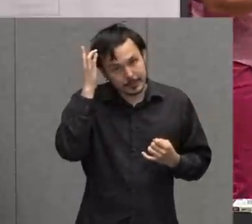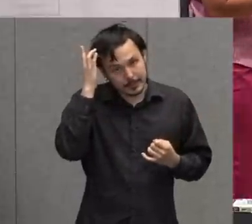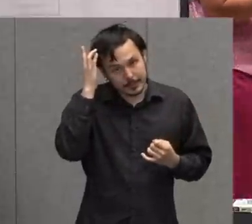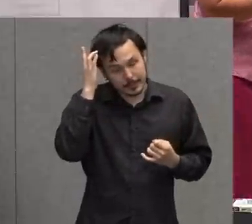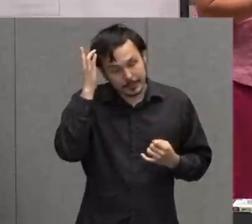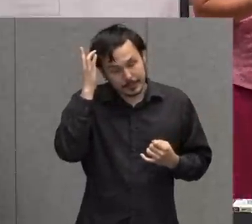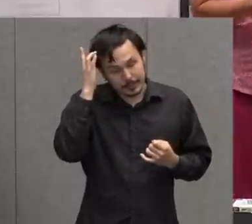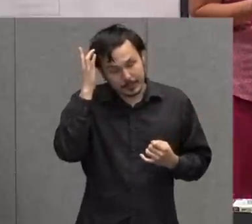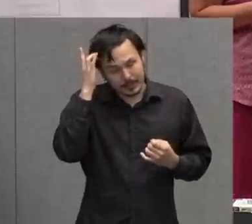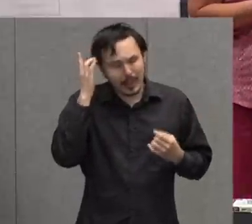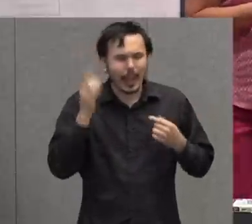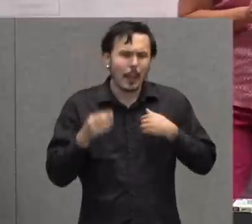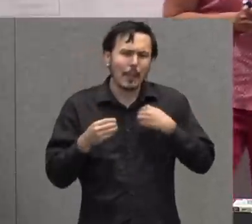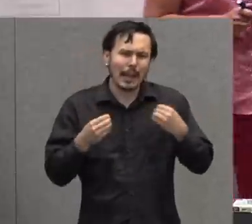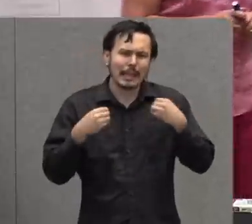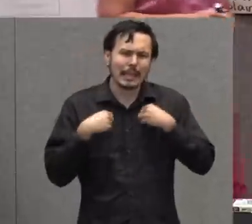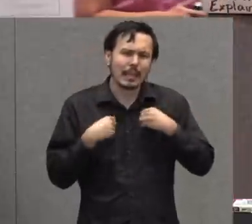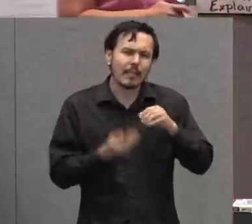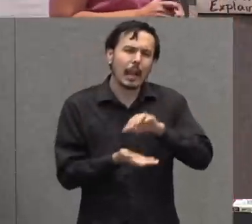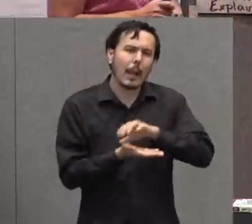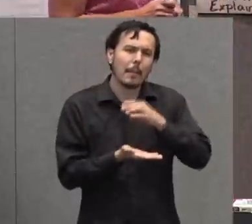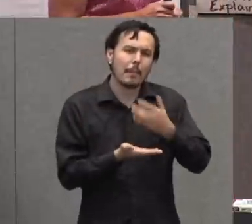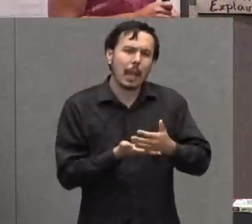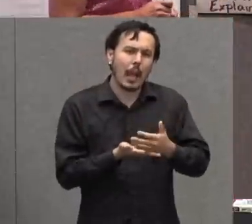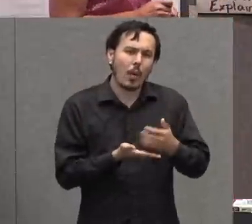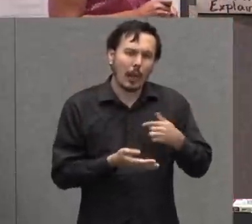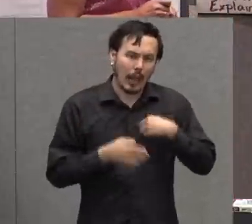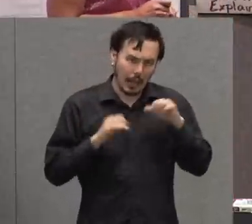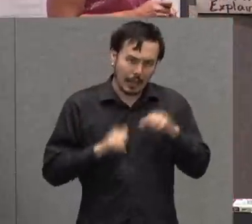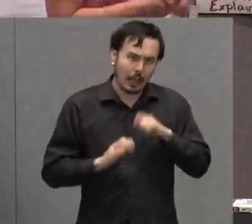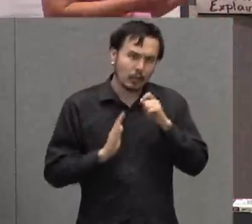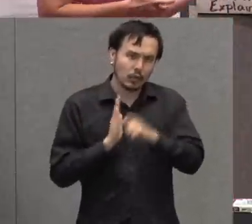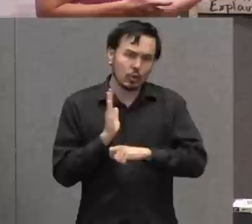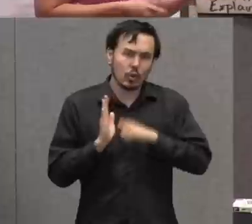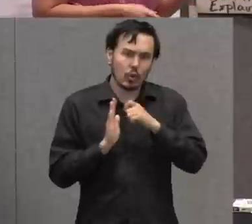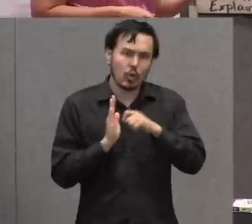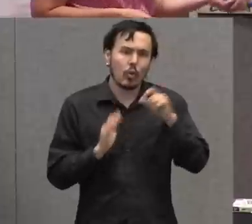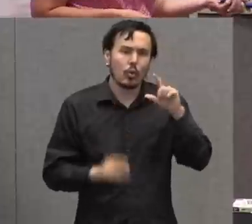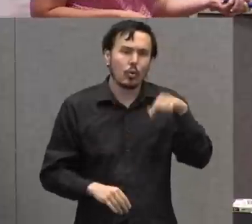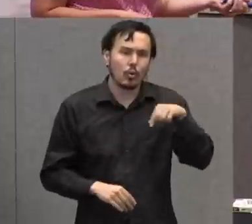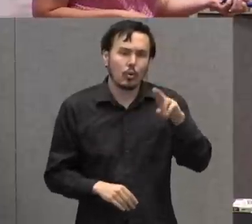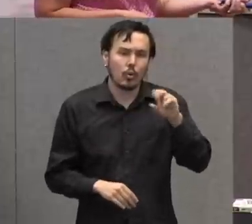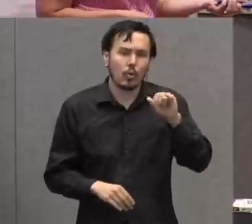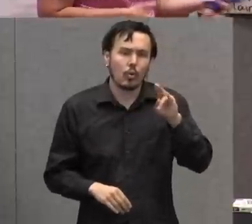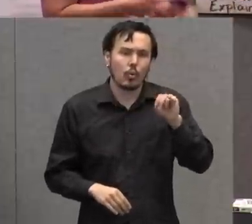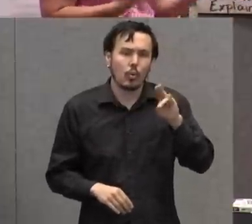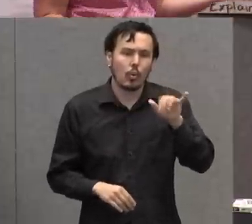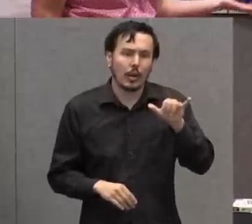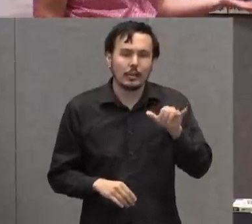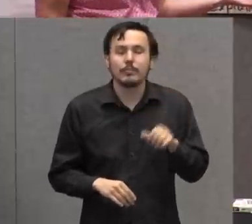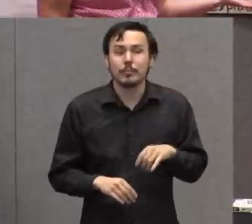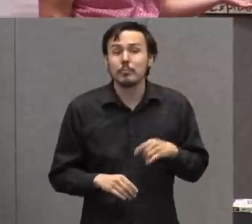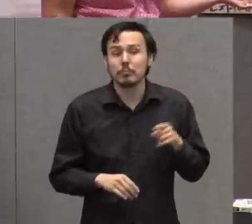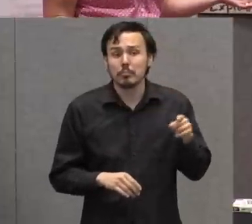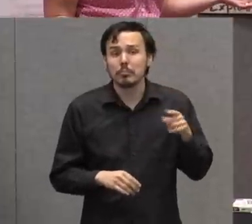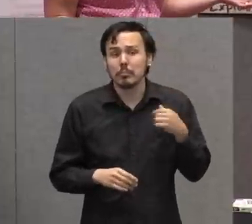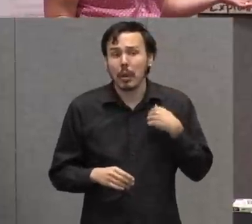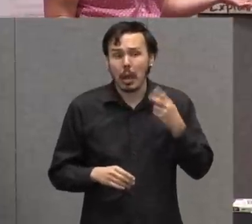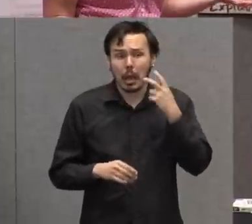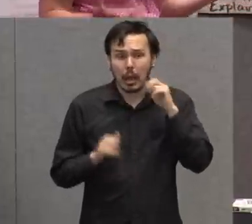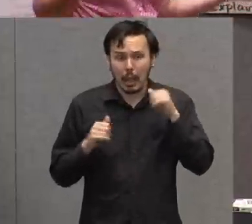Am I given any quantities that I can circle? The patterns that came before it, so should I circle those?